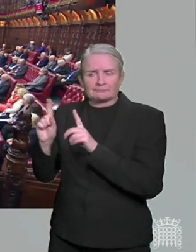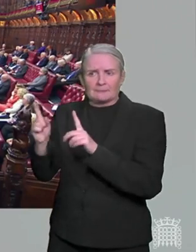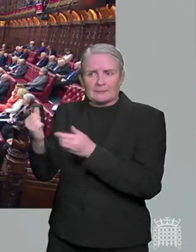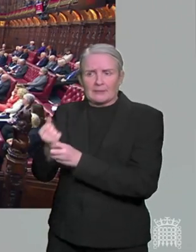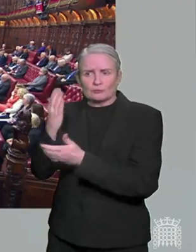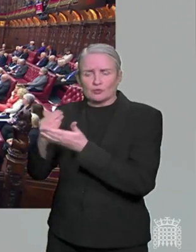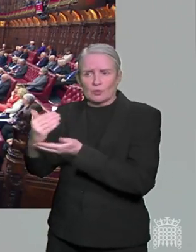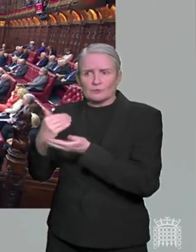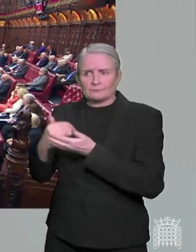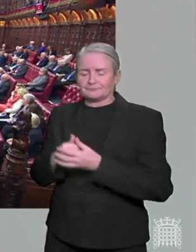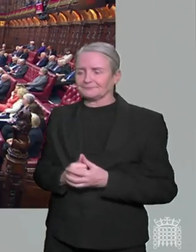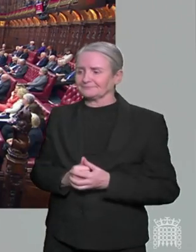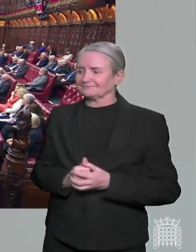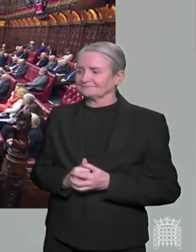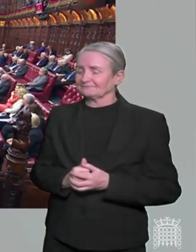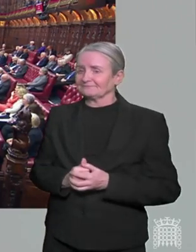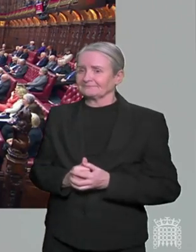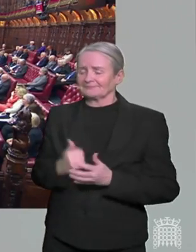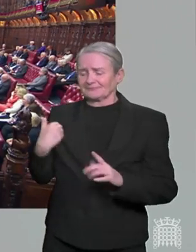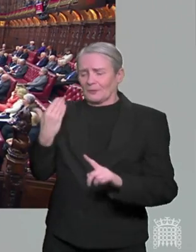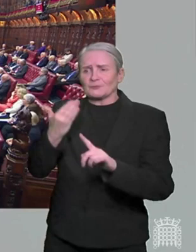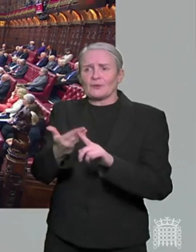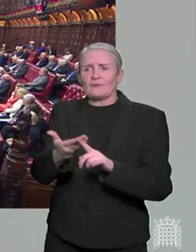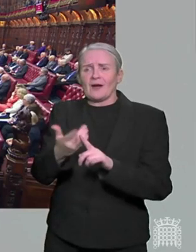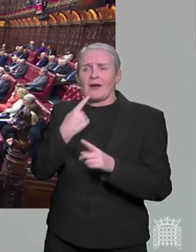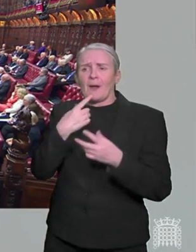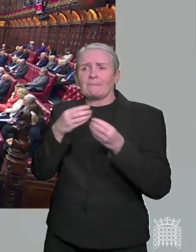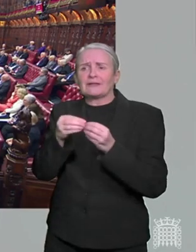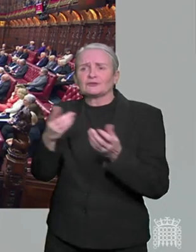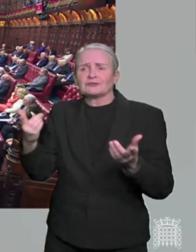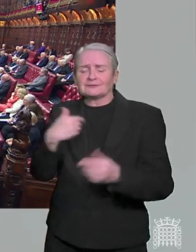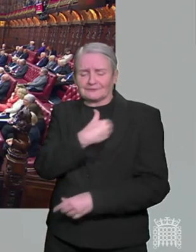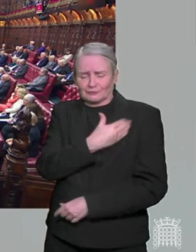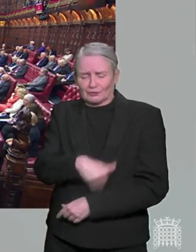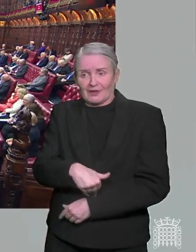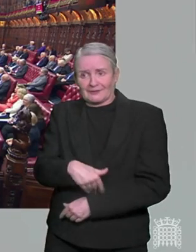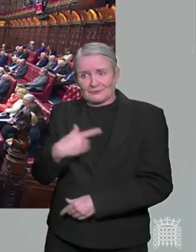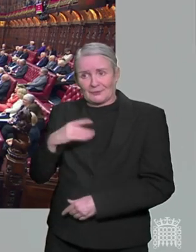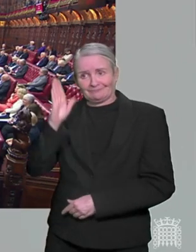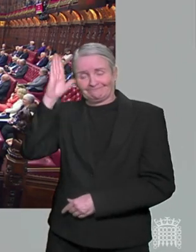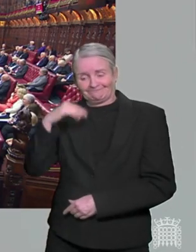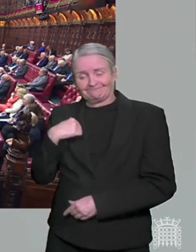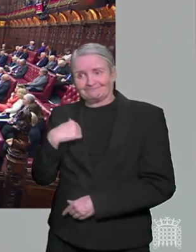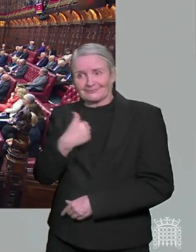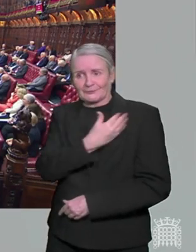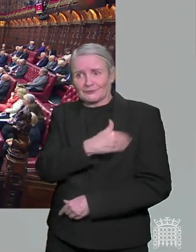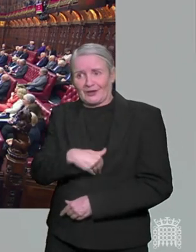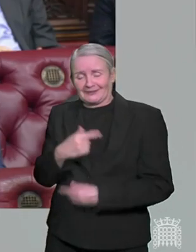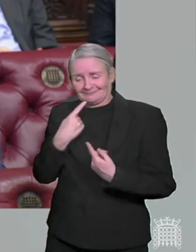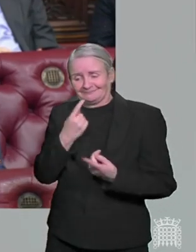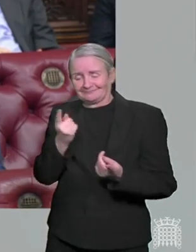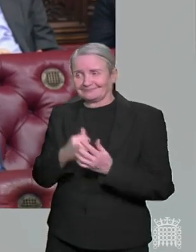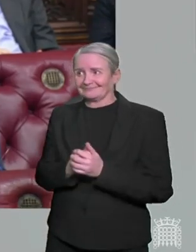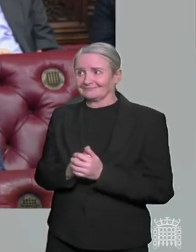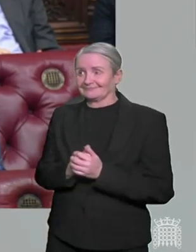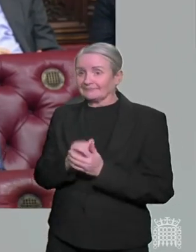mentioned China, so allow me to do so. Would my noble friend agree that it's very important that we should continue to talk